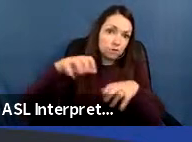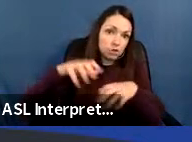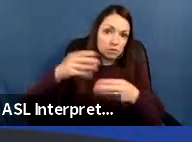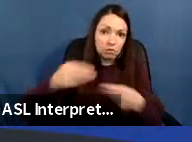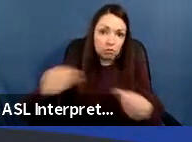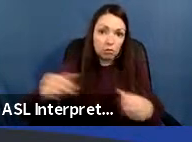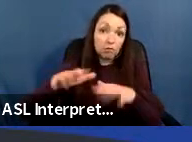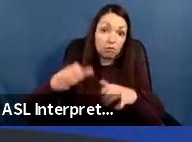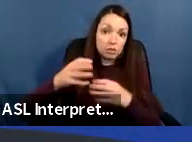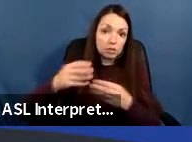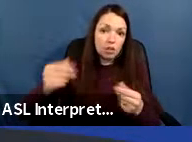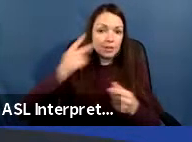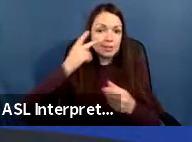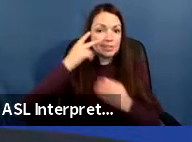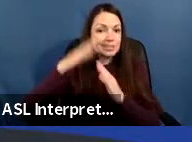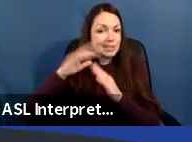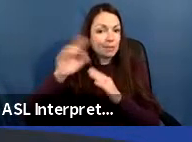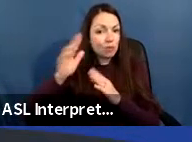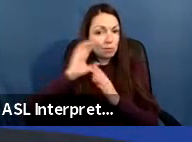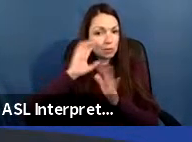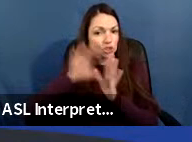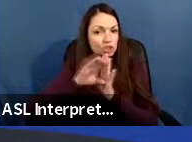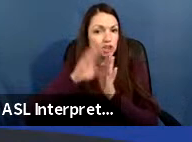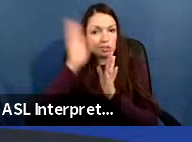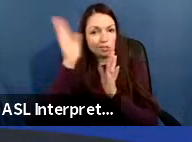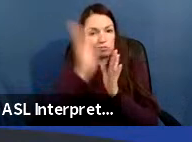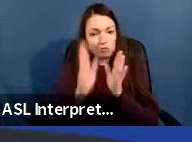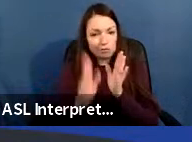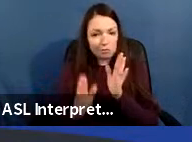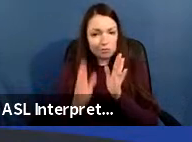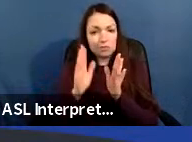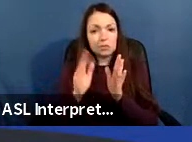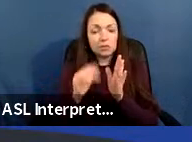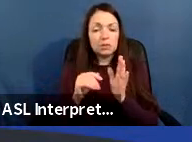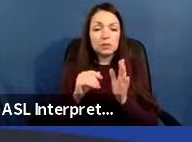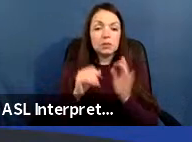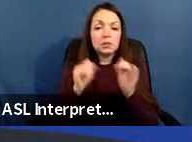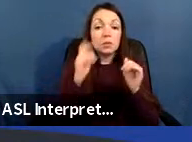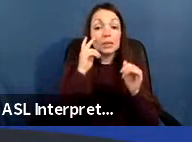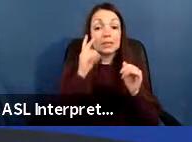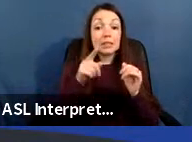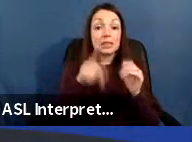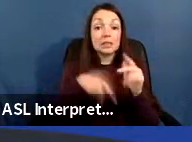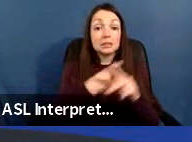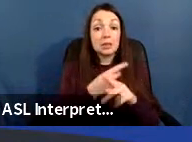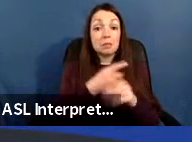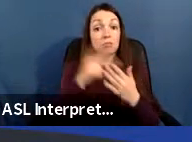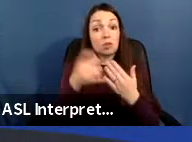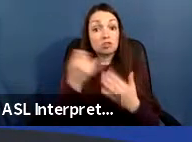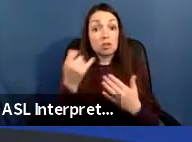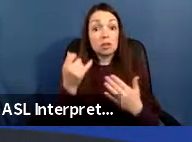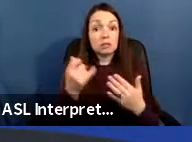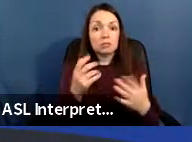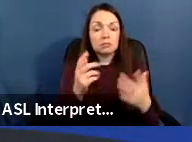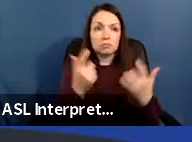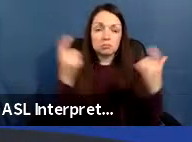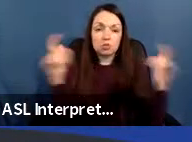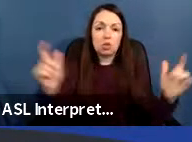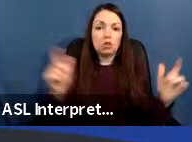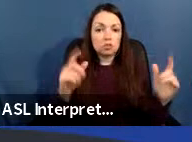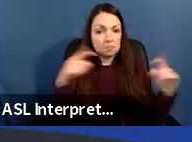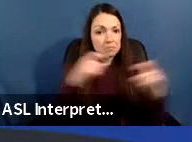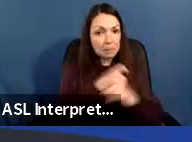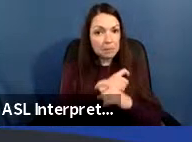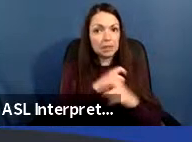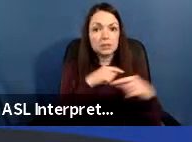as you can see in the top right picture. These type of projects are generally large and complex and are phased